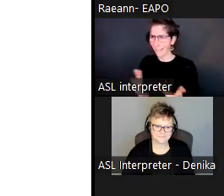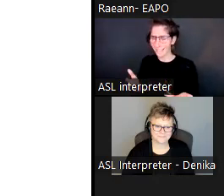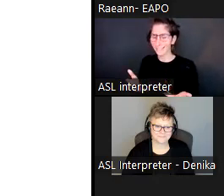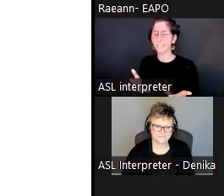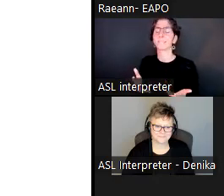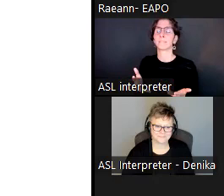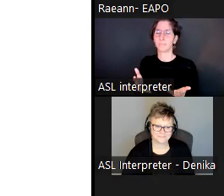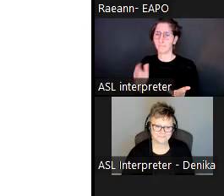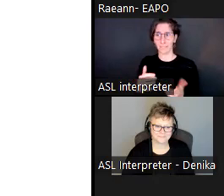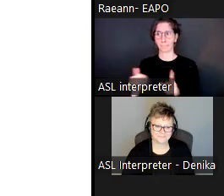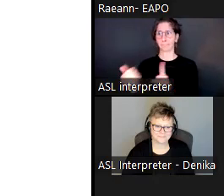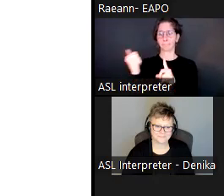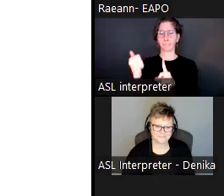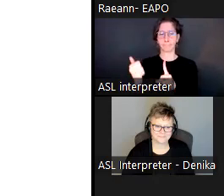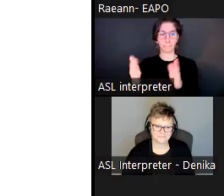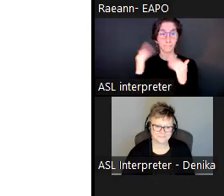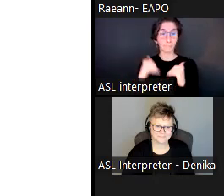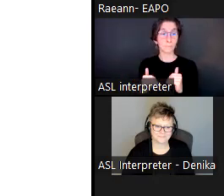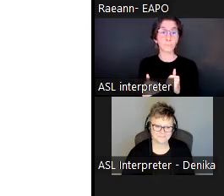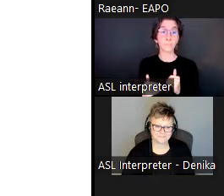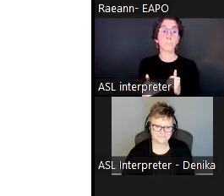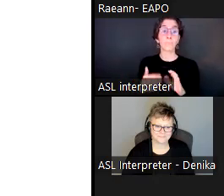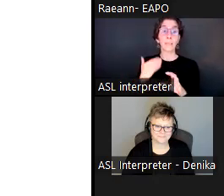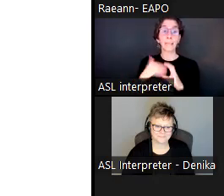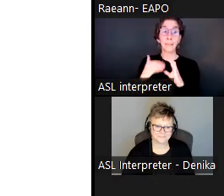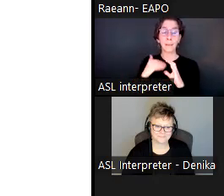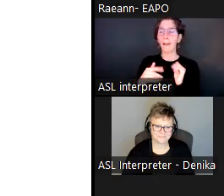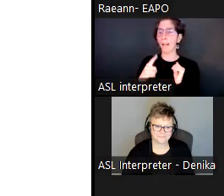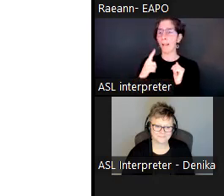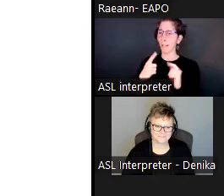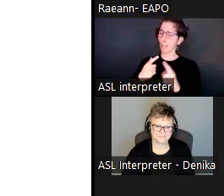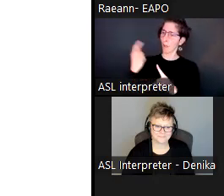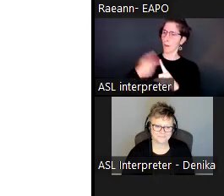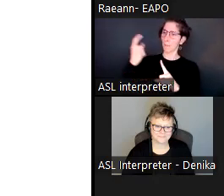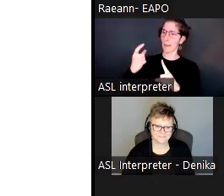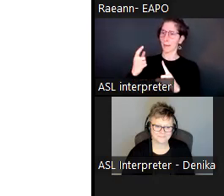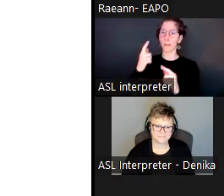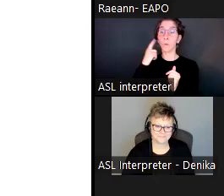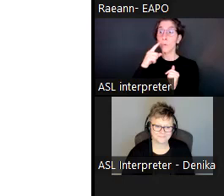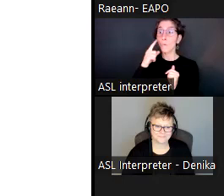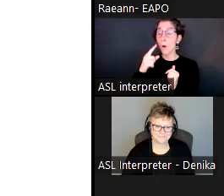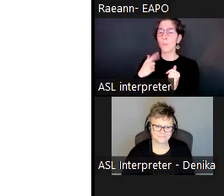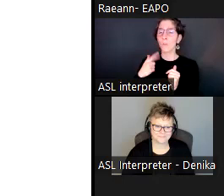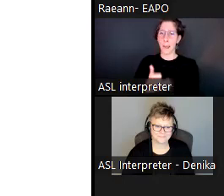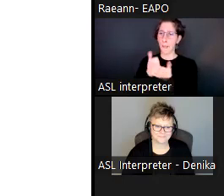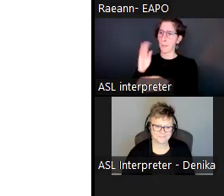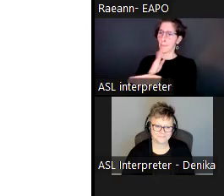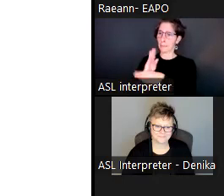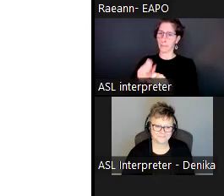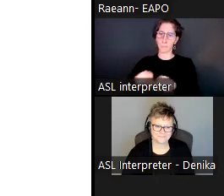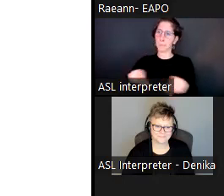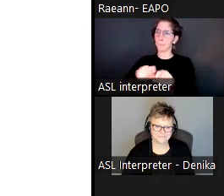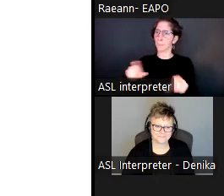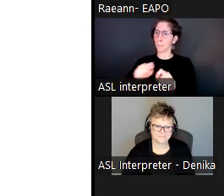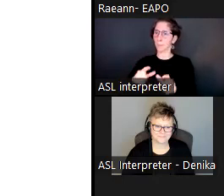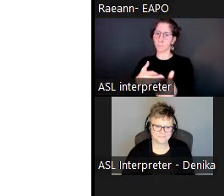were created to help businesses save time to send messages to a complete contact list. But fraudsters can also